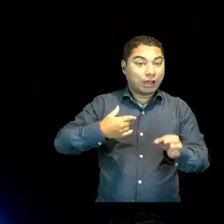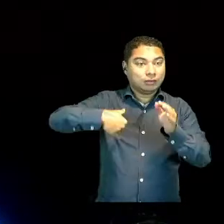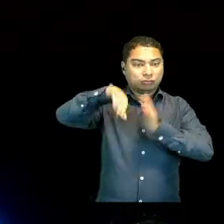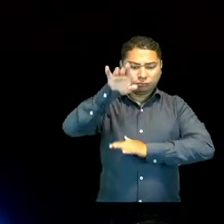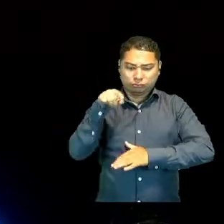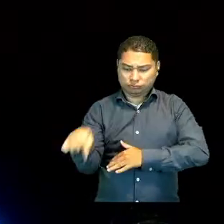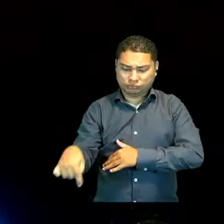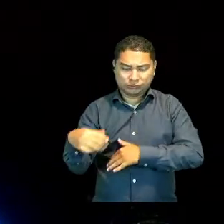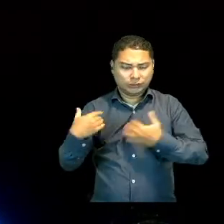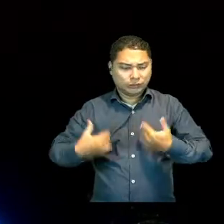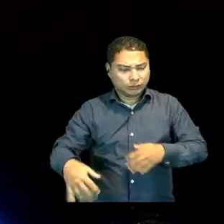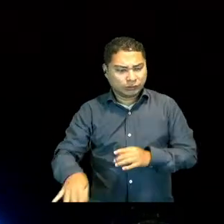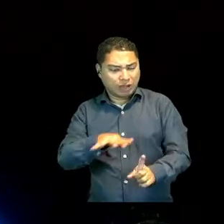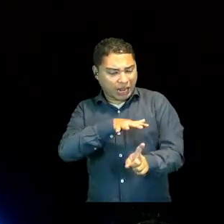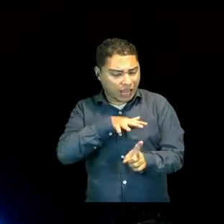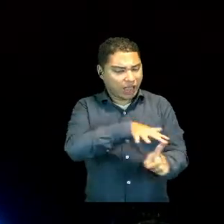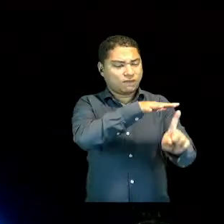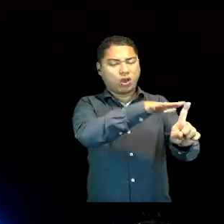influences on my life.